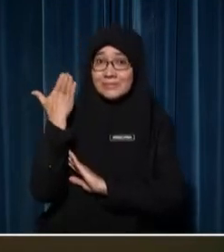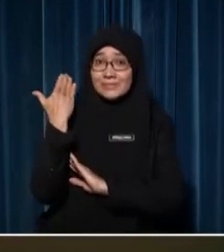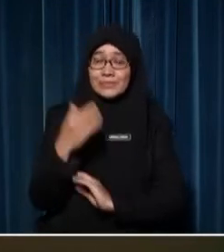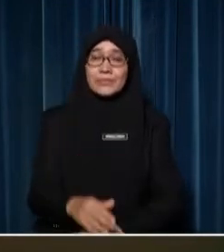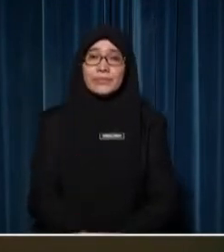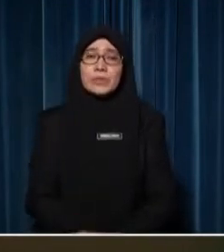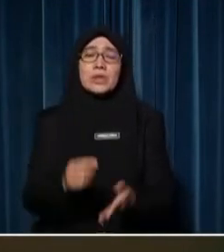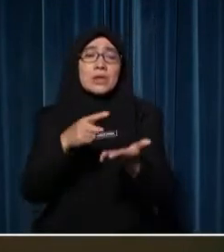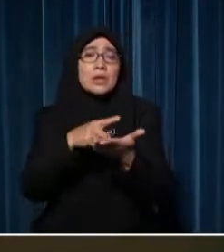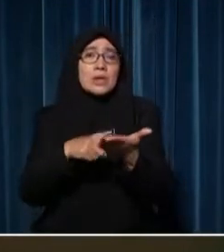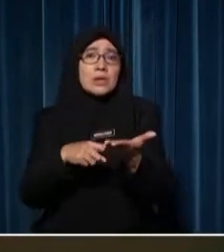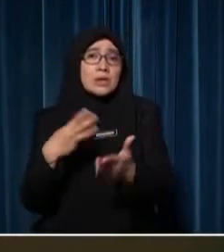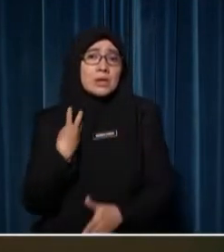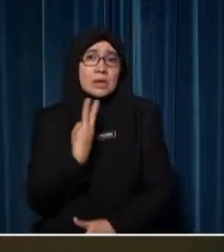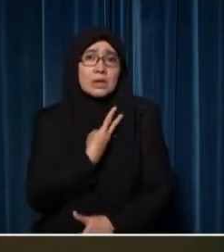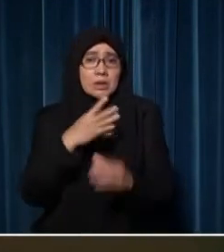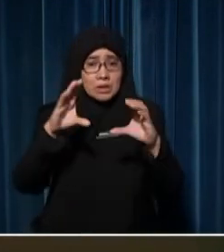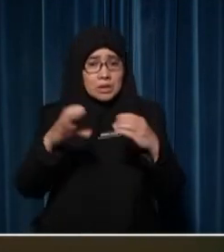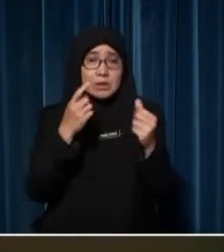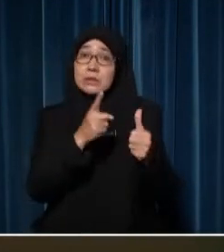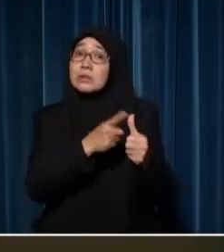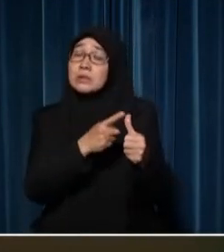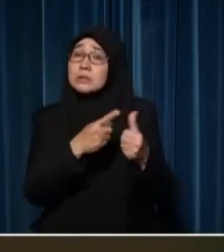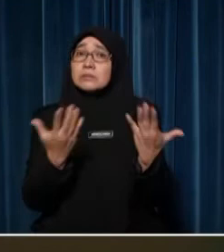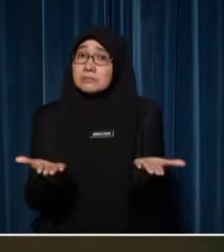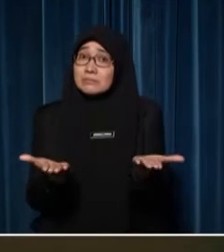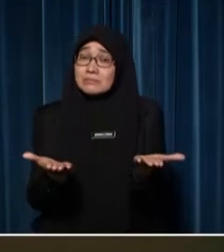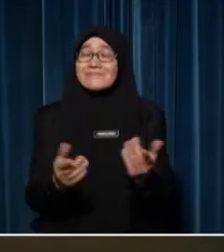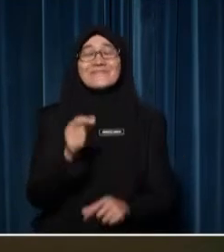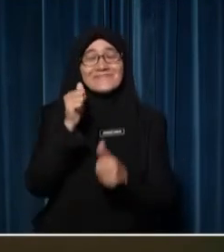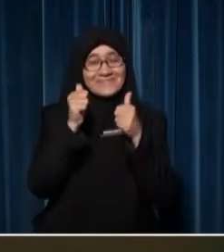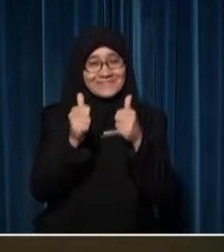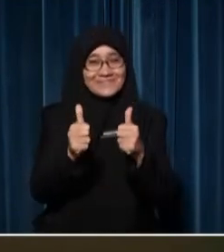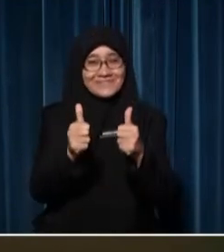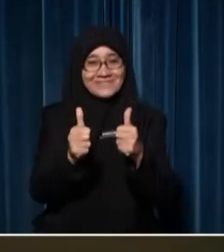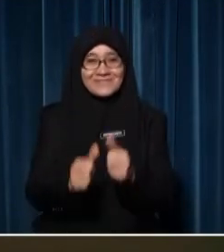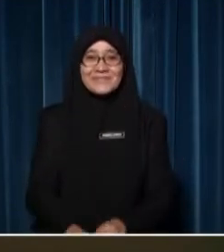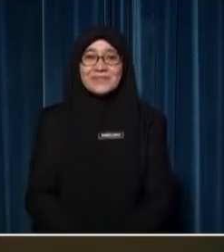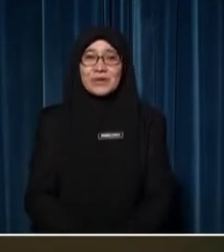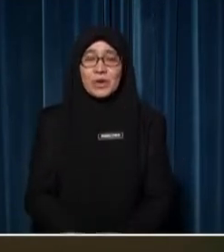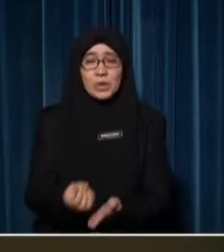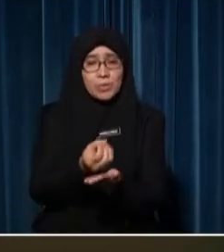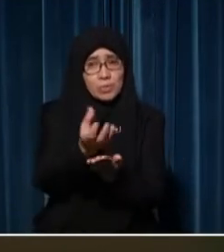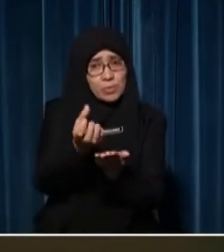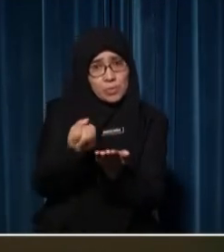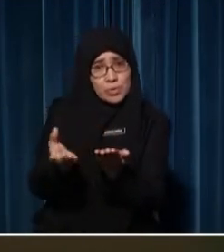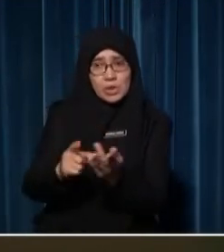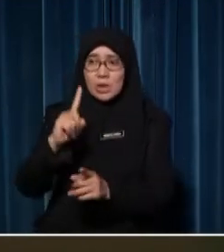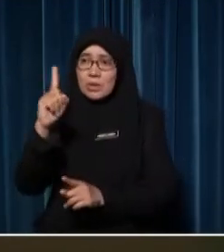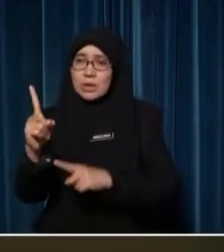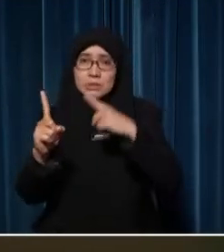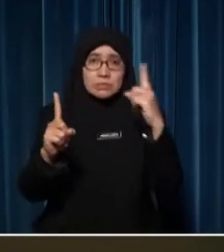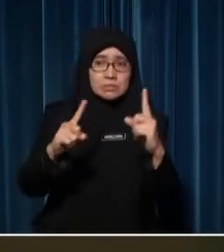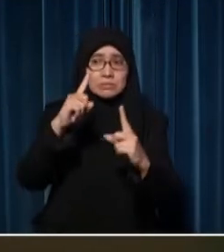What should we do first? Good! Let's distribute them one by